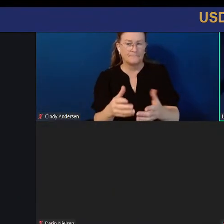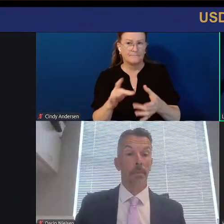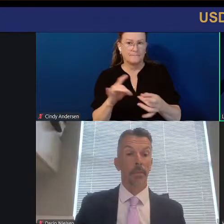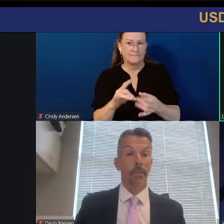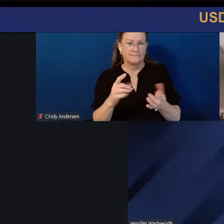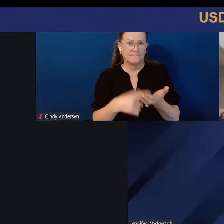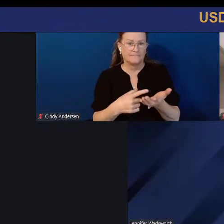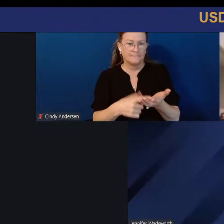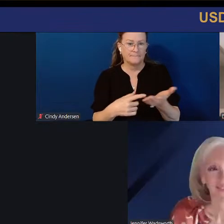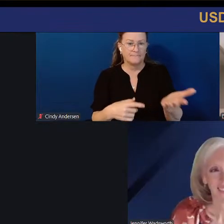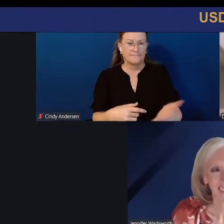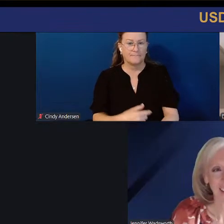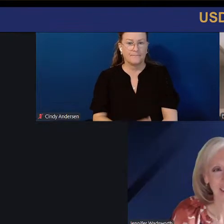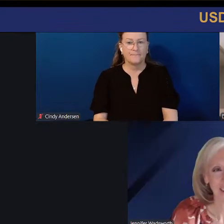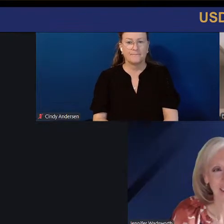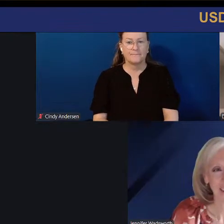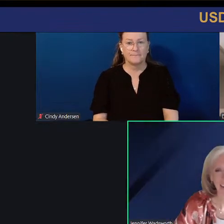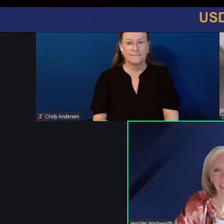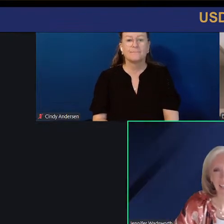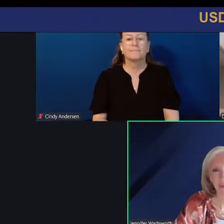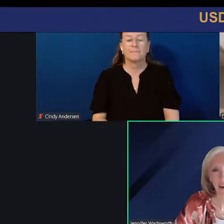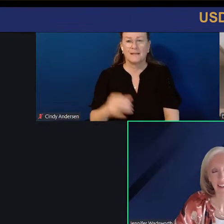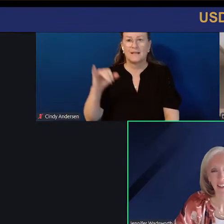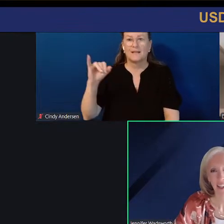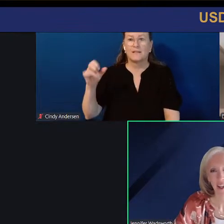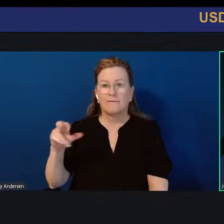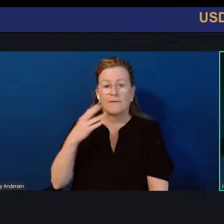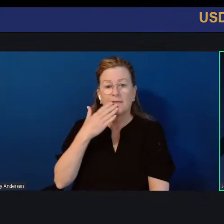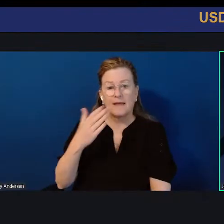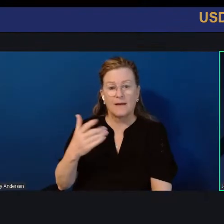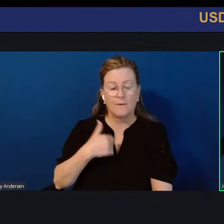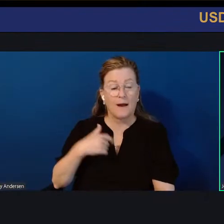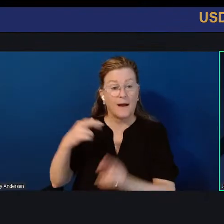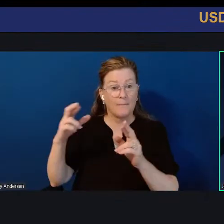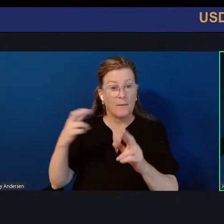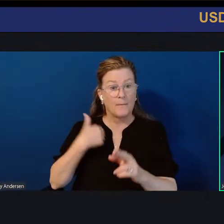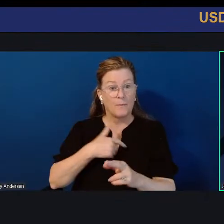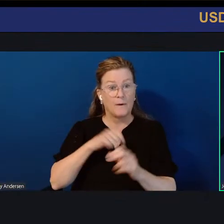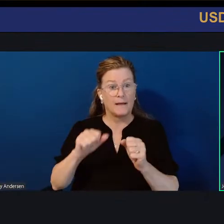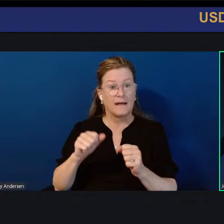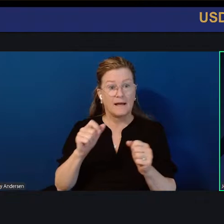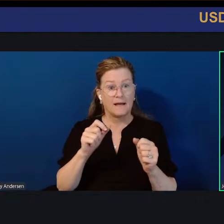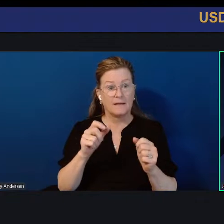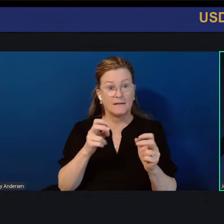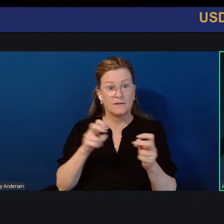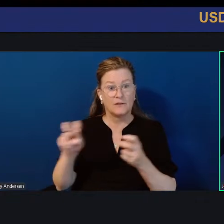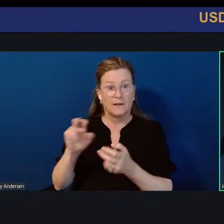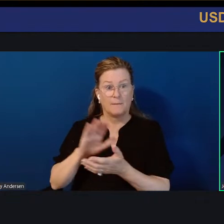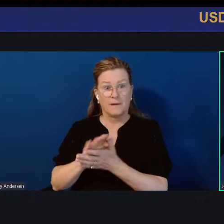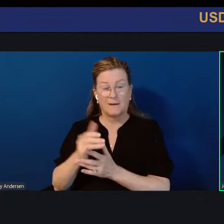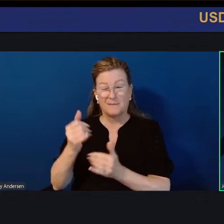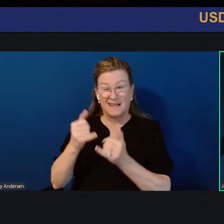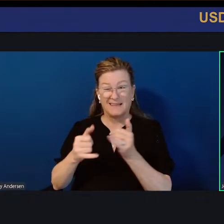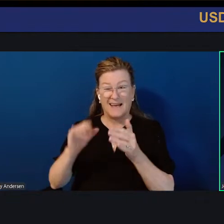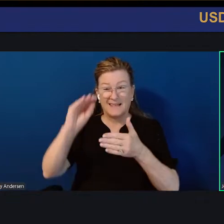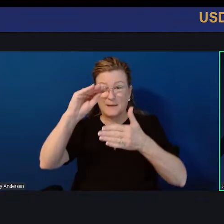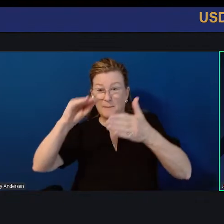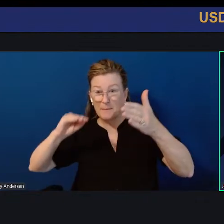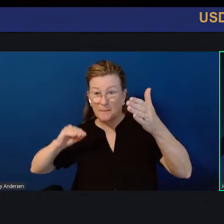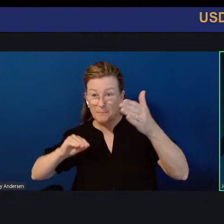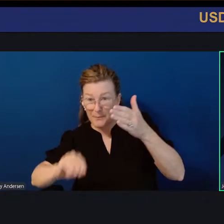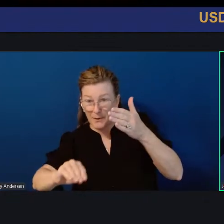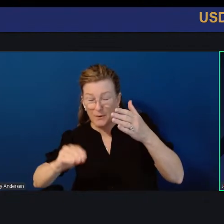us. Thank you, Chair. I am actually hoping that we can maybe shift this to become our last action item. We're just cleaning